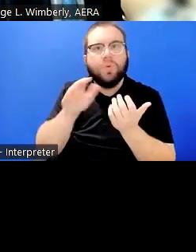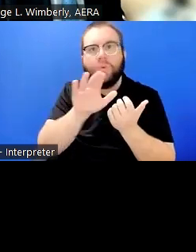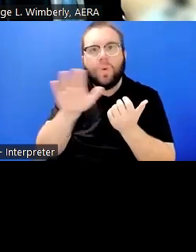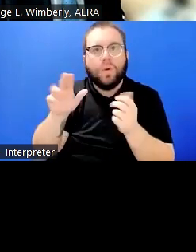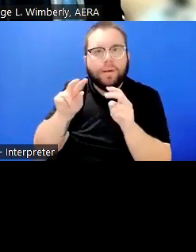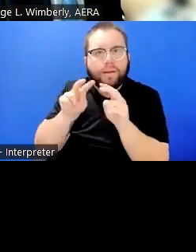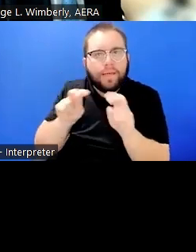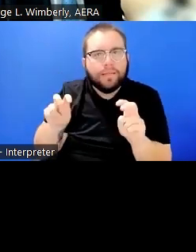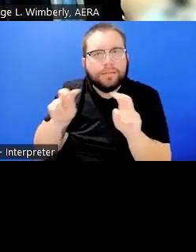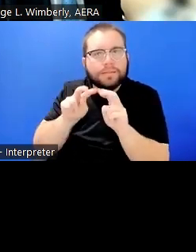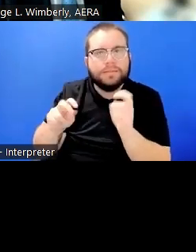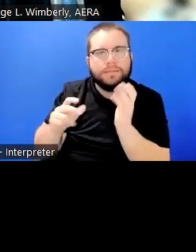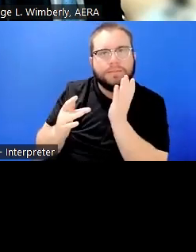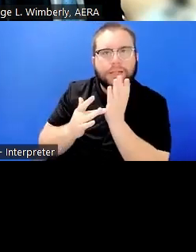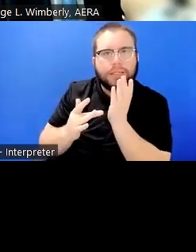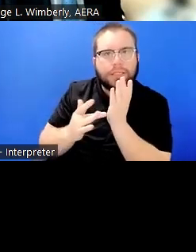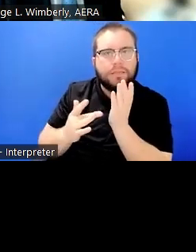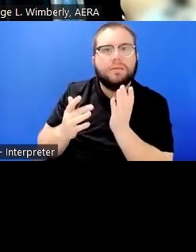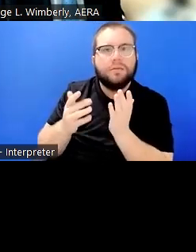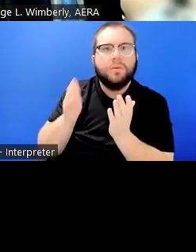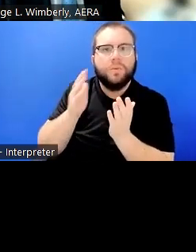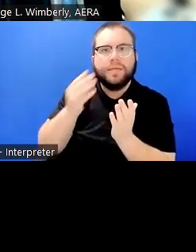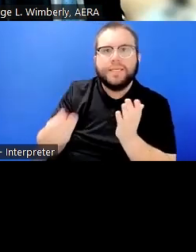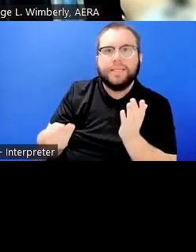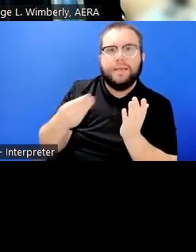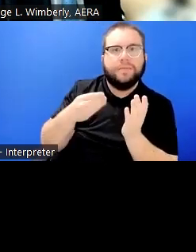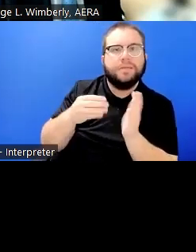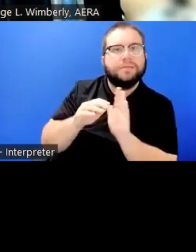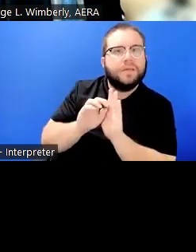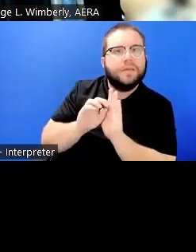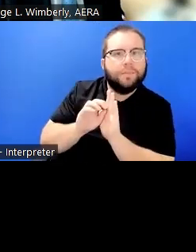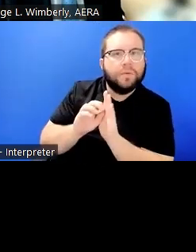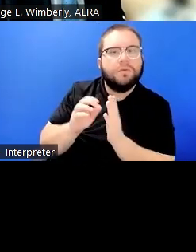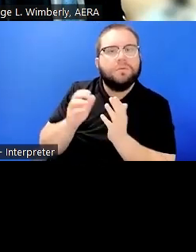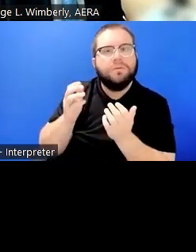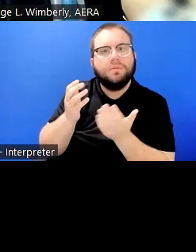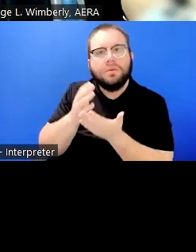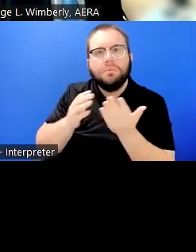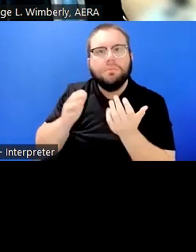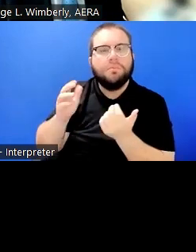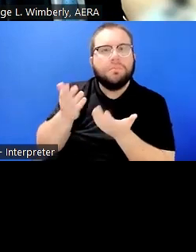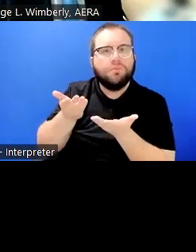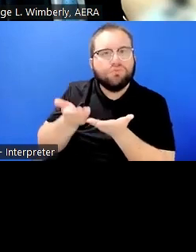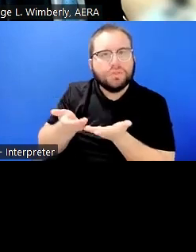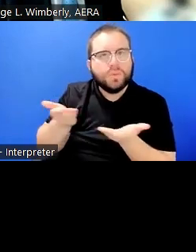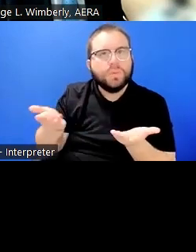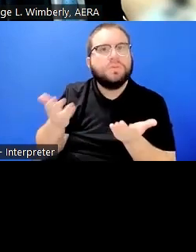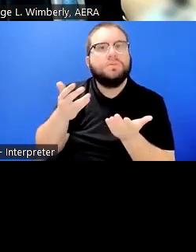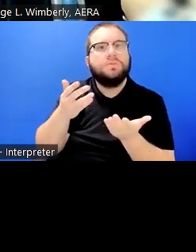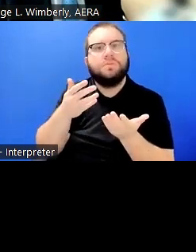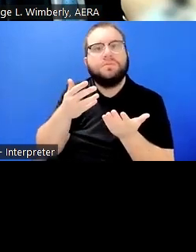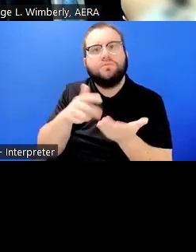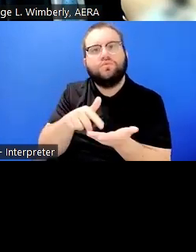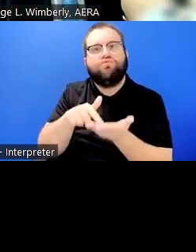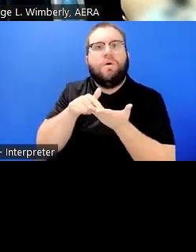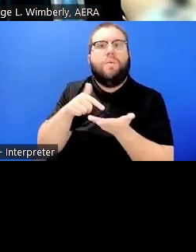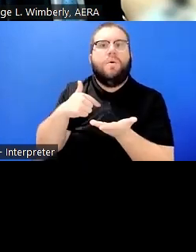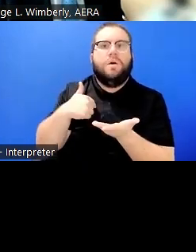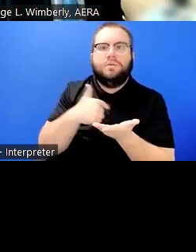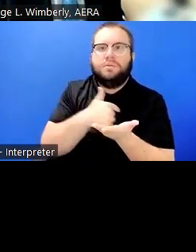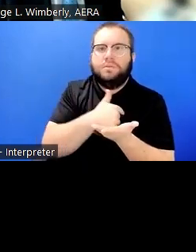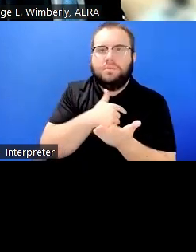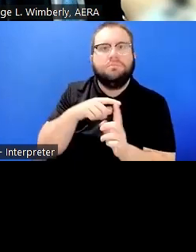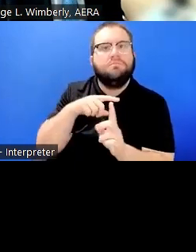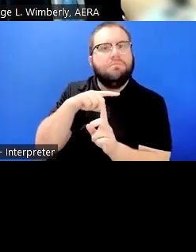We give a couple of examples of some resources that you can refer to, but also it's important that you have